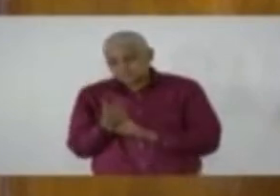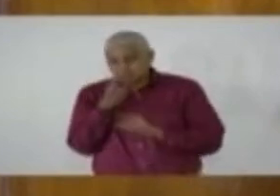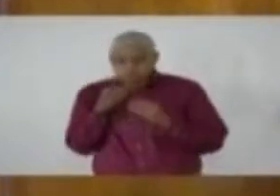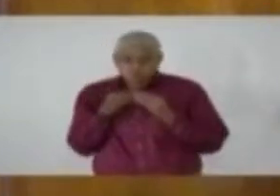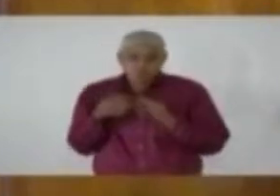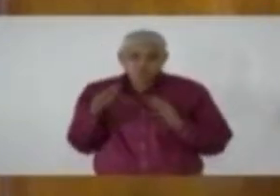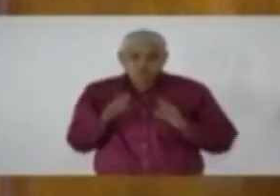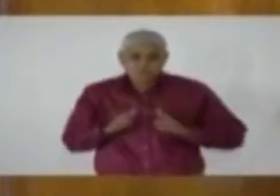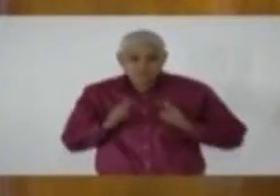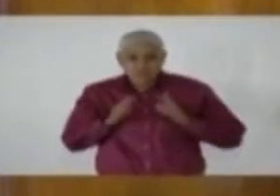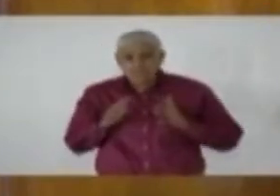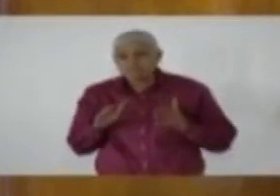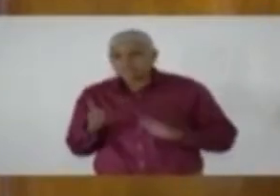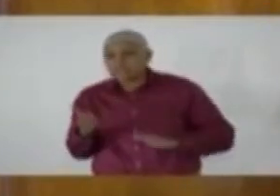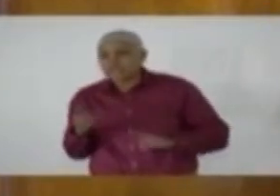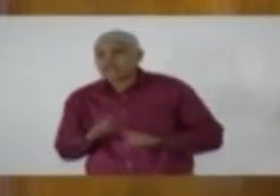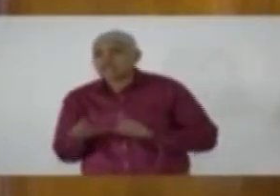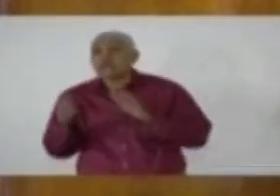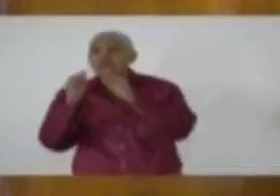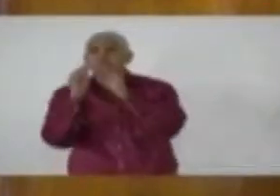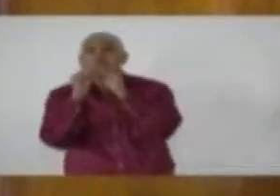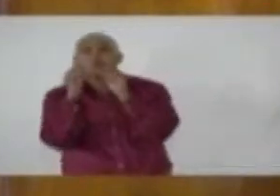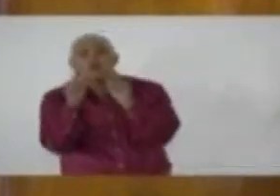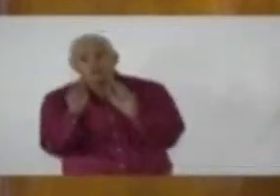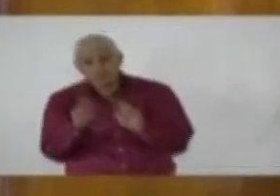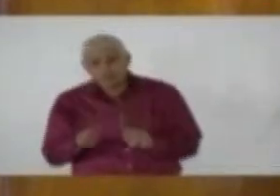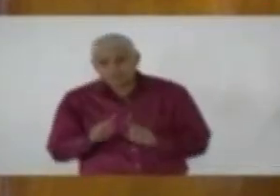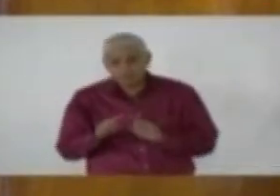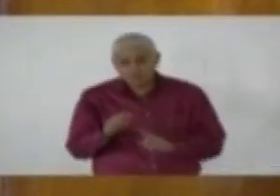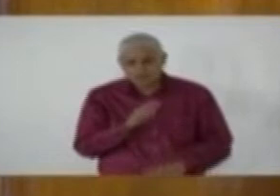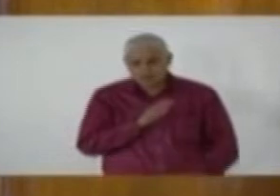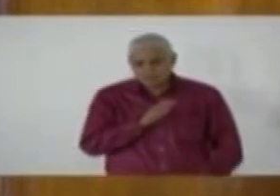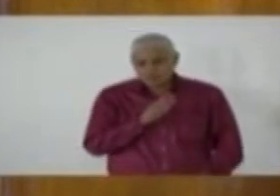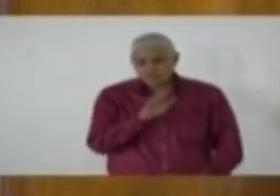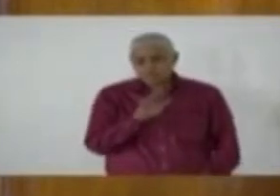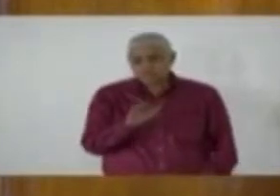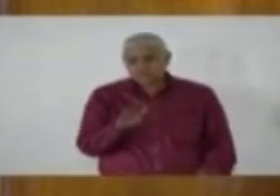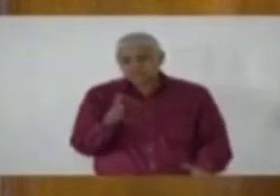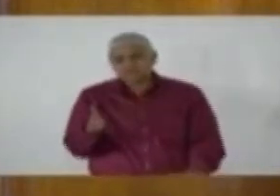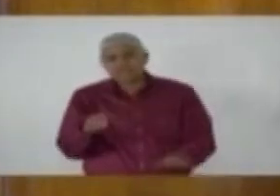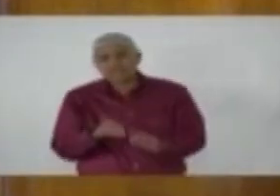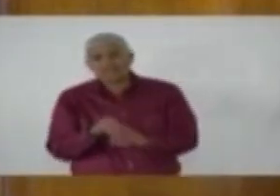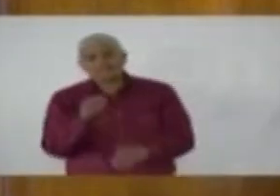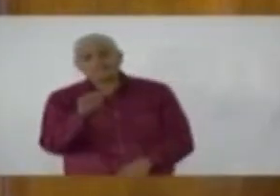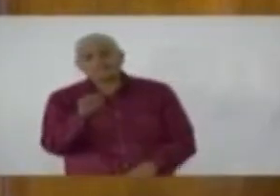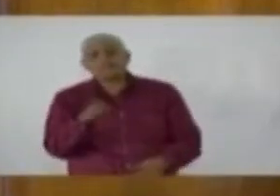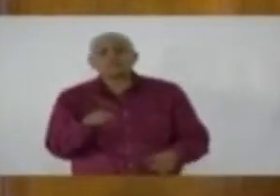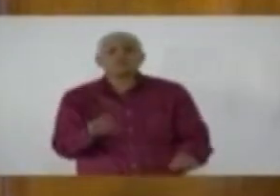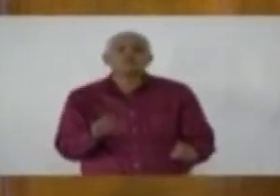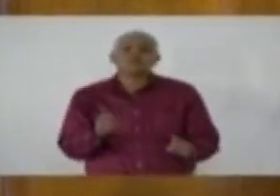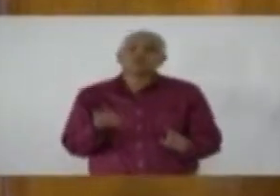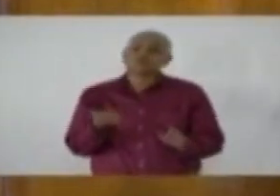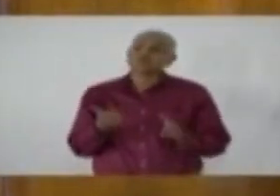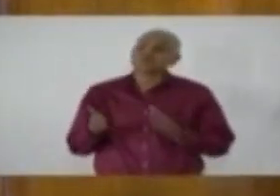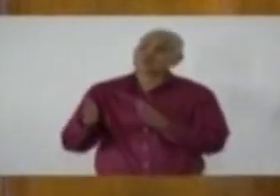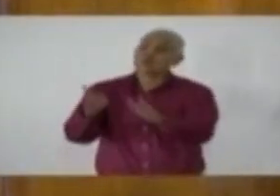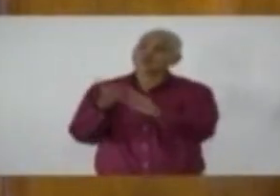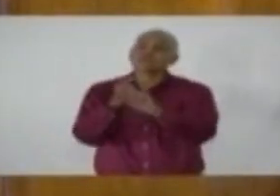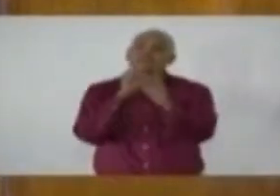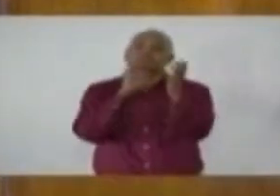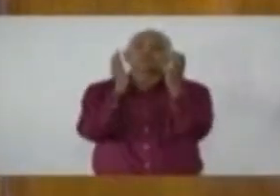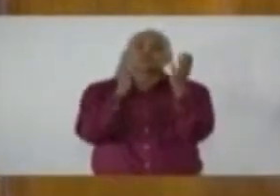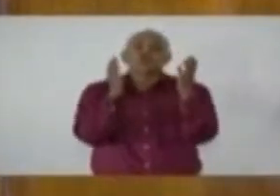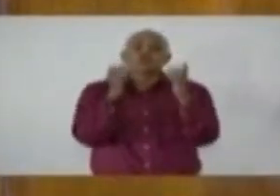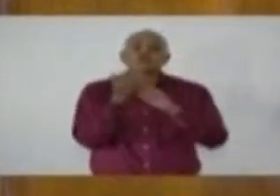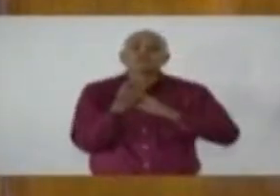their lives, but more so when a police officer dies during the course of serving